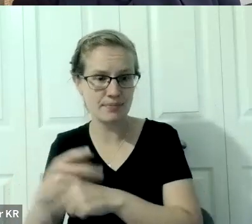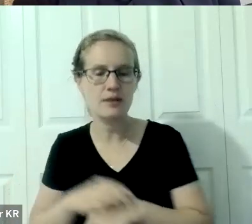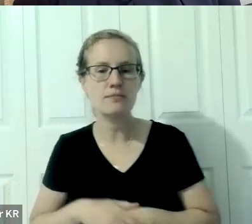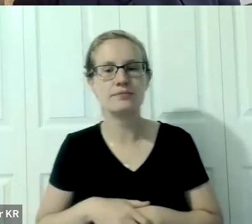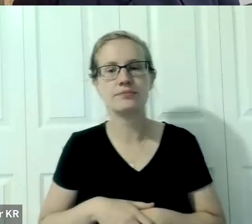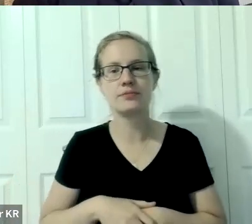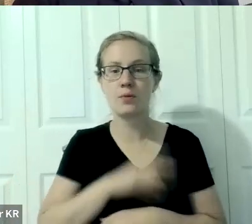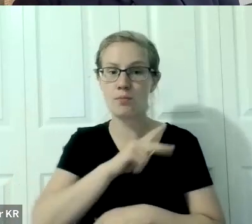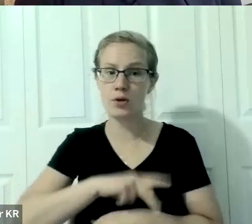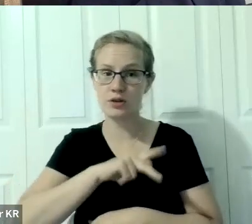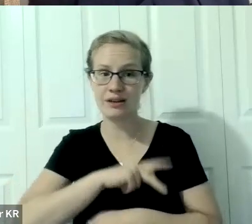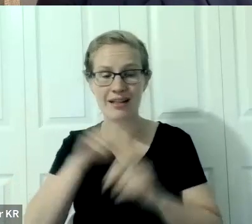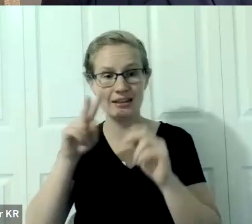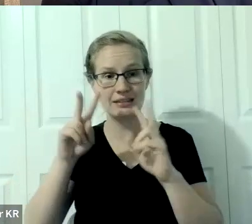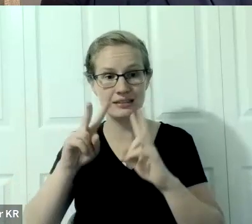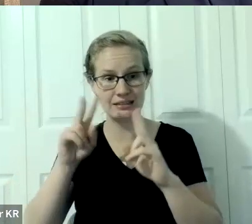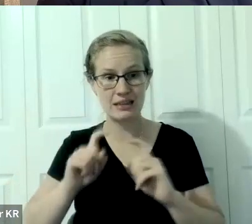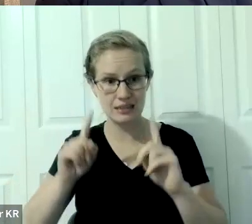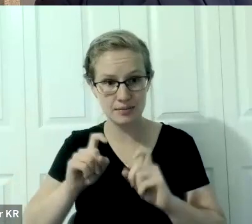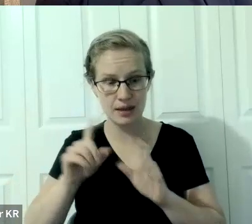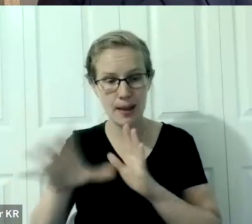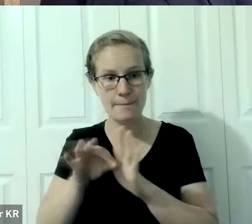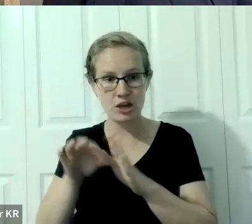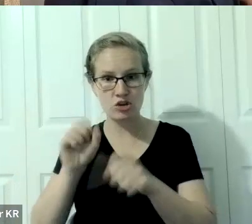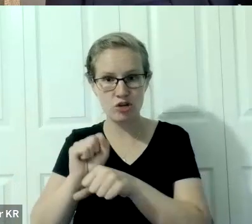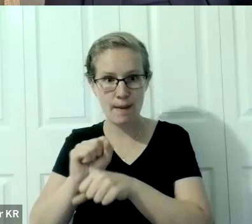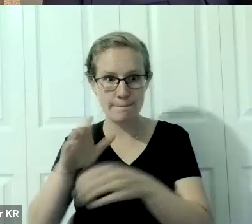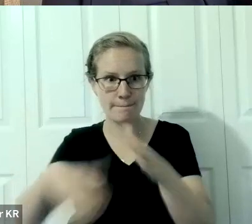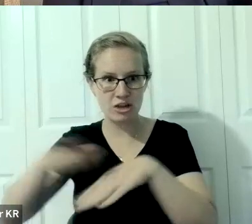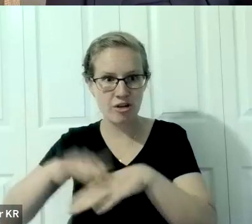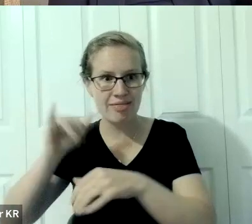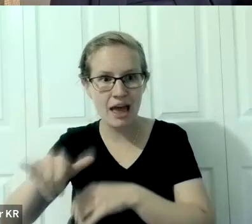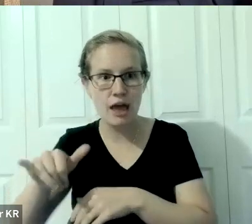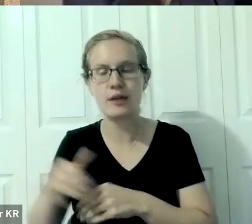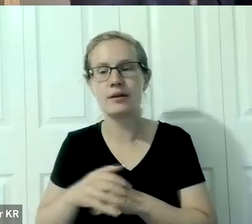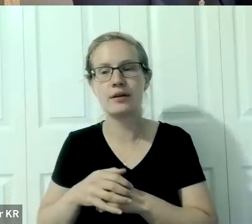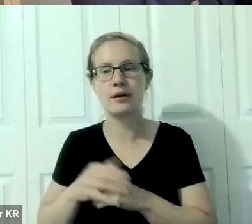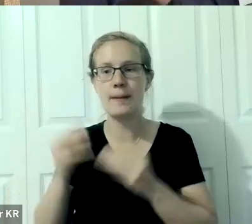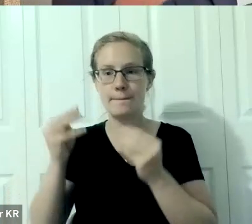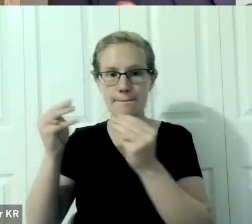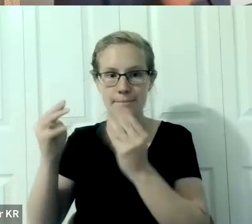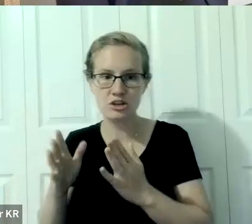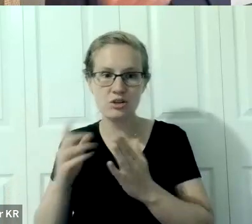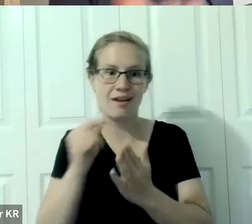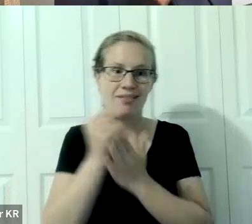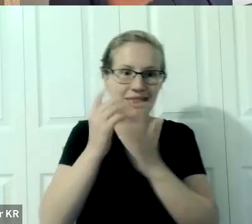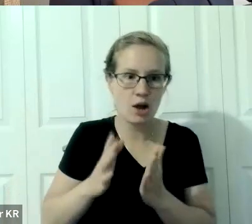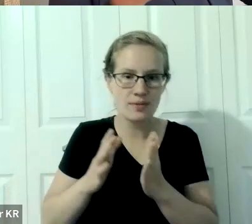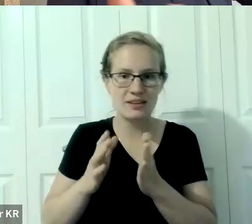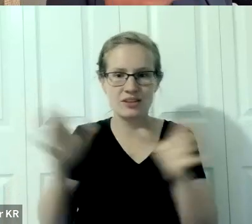do personality assessments and choose a career based on that, ministers and therapists are in the